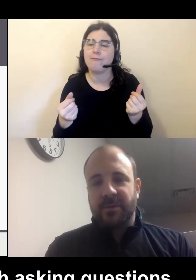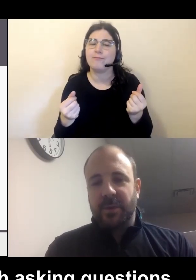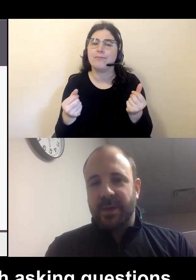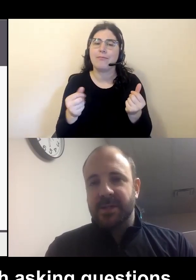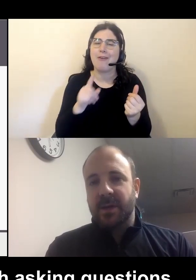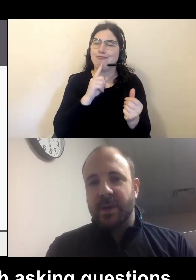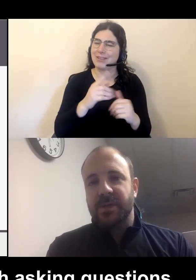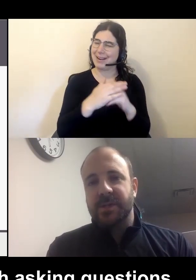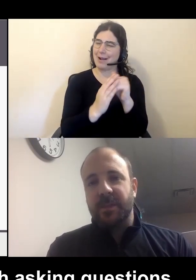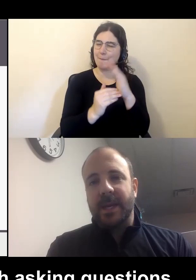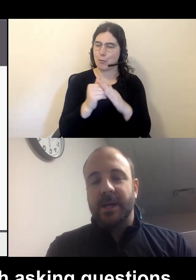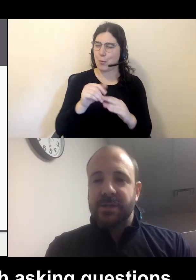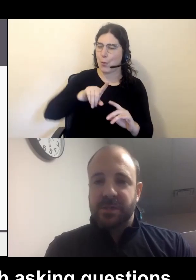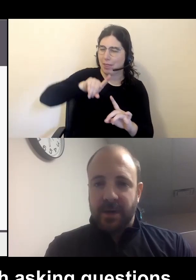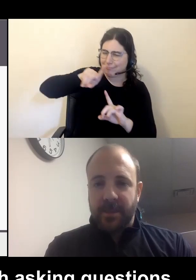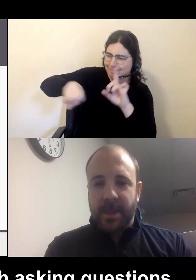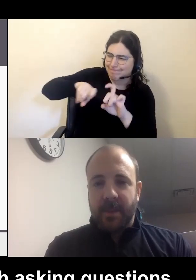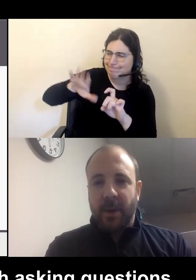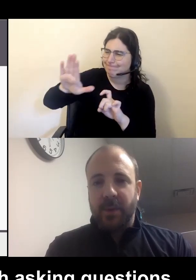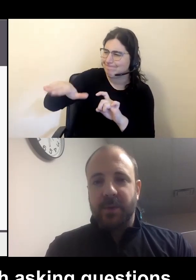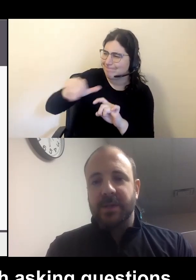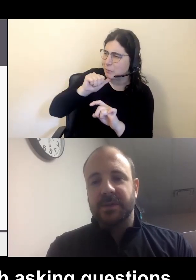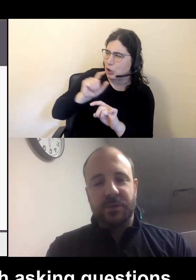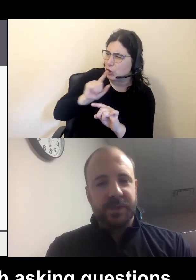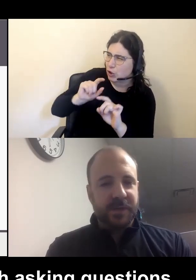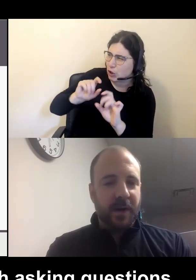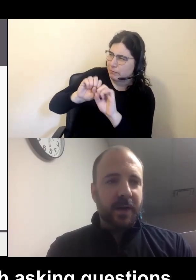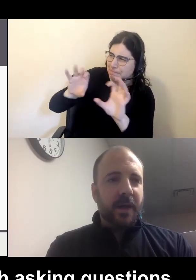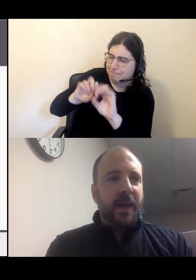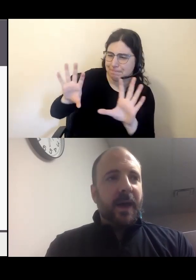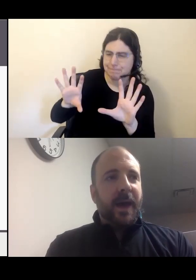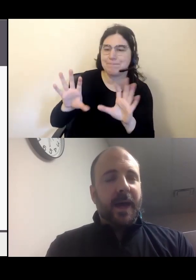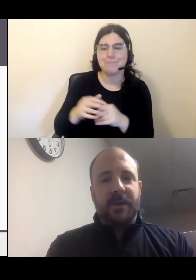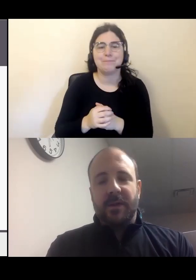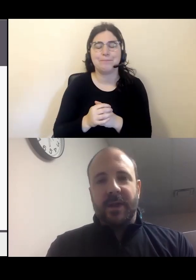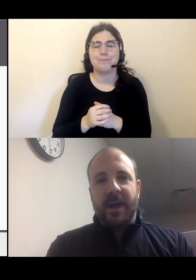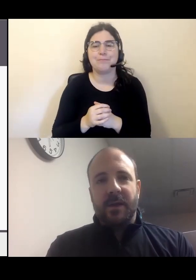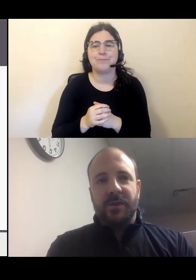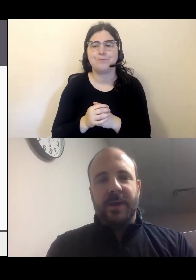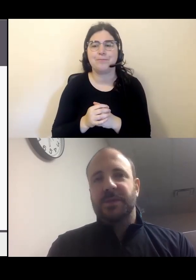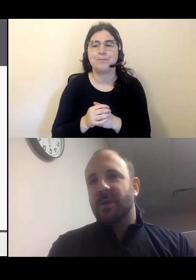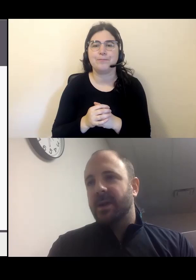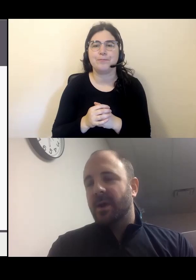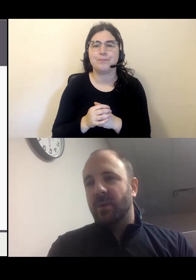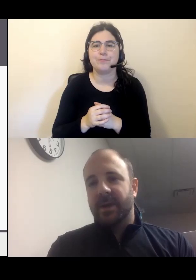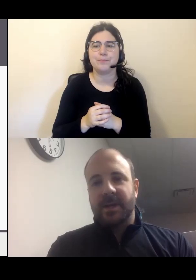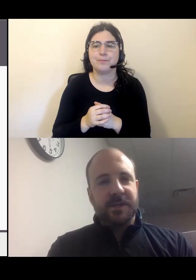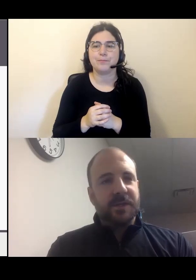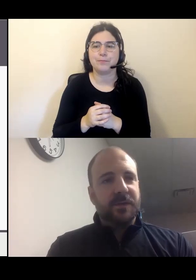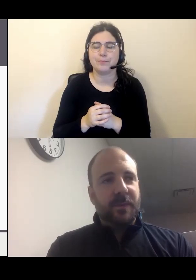to be comfortable with asking questions and being uncertain about what the right solutions are. And they demonstrated